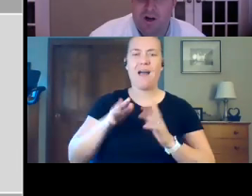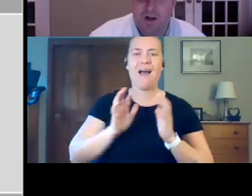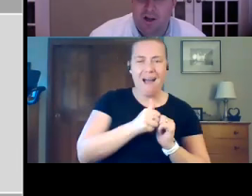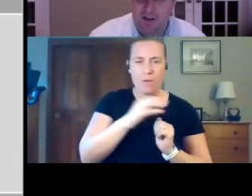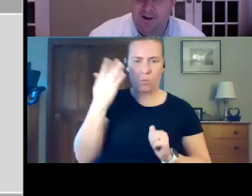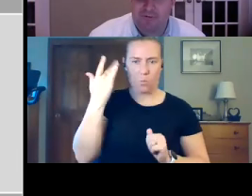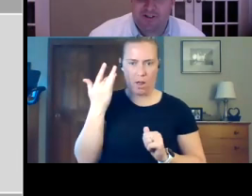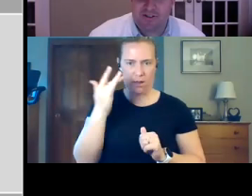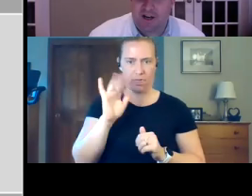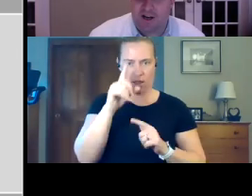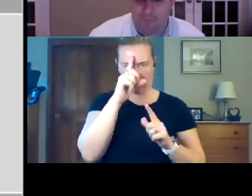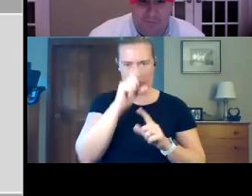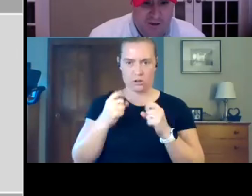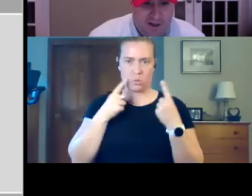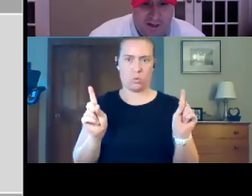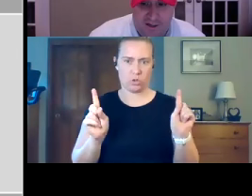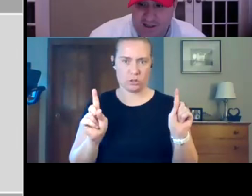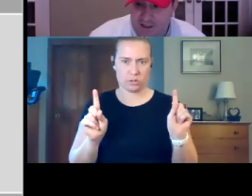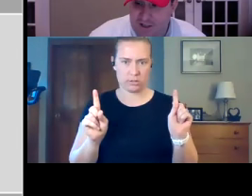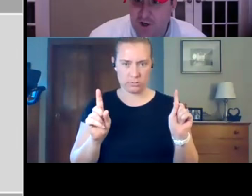work, even if it's